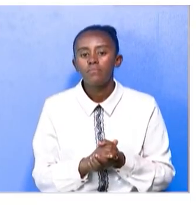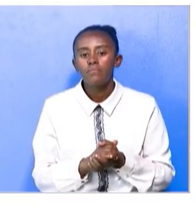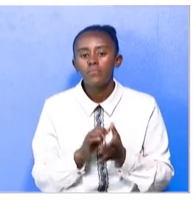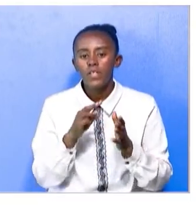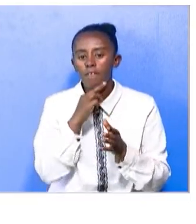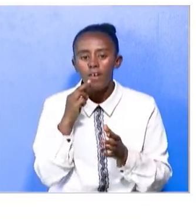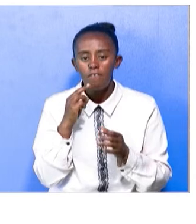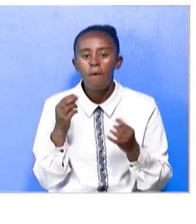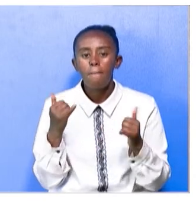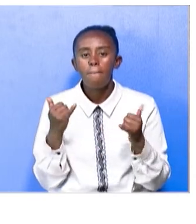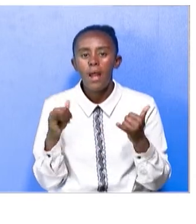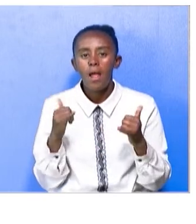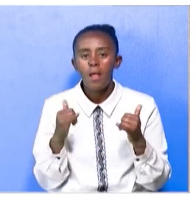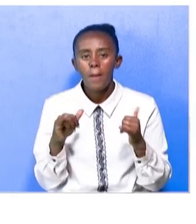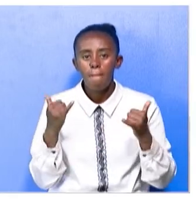right? Play.